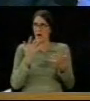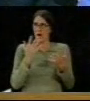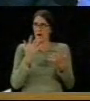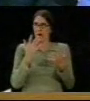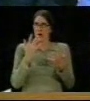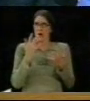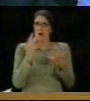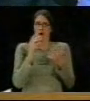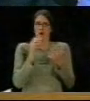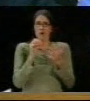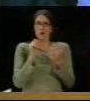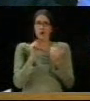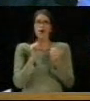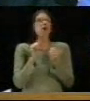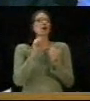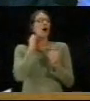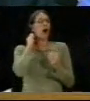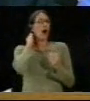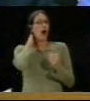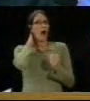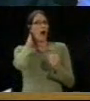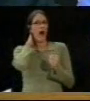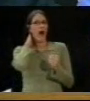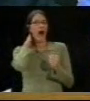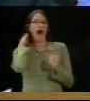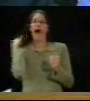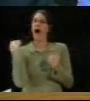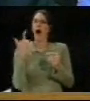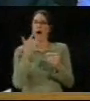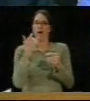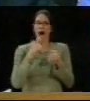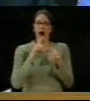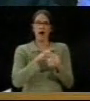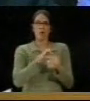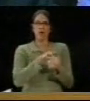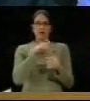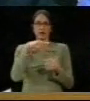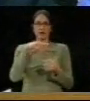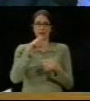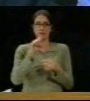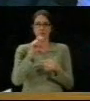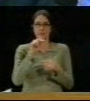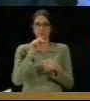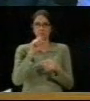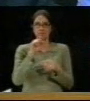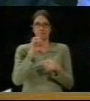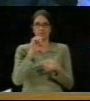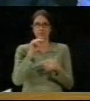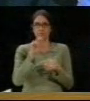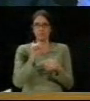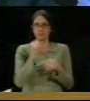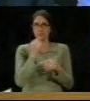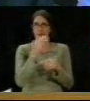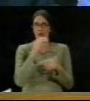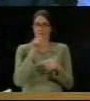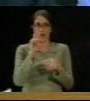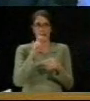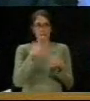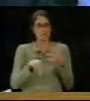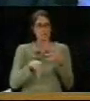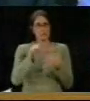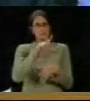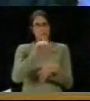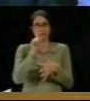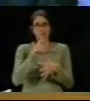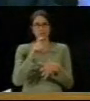of the police pensions and other things that we've got to fund right now? They've got to be a pecking in priority order